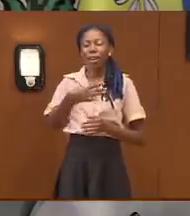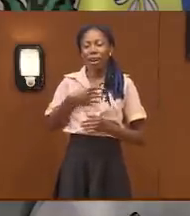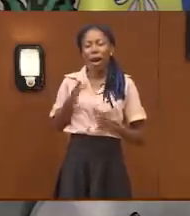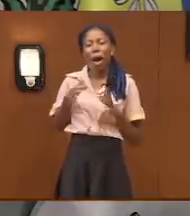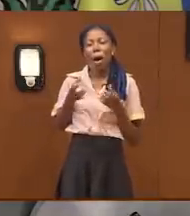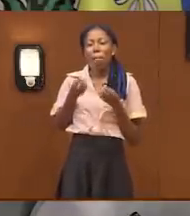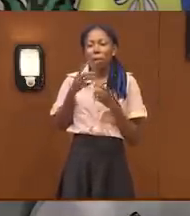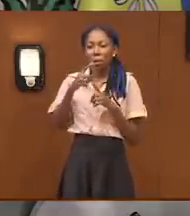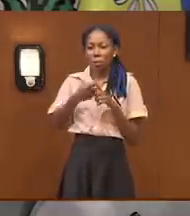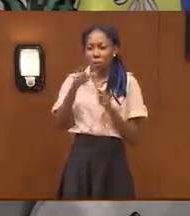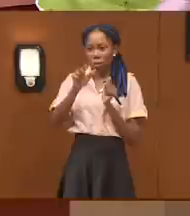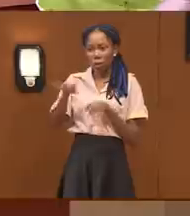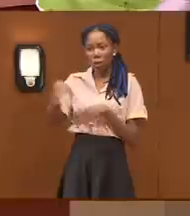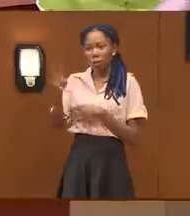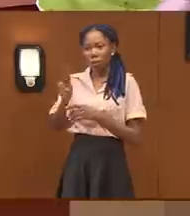think you can give him?